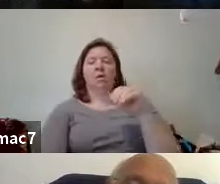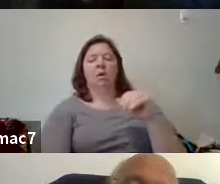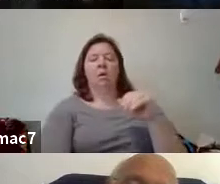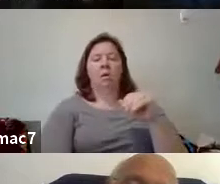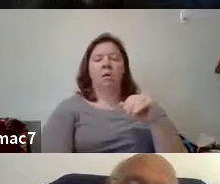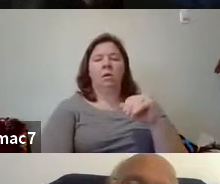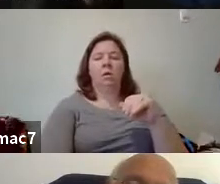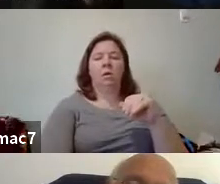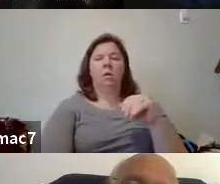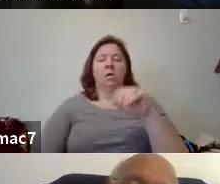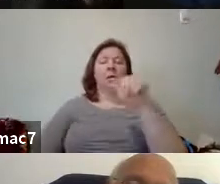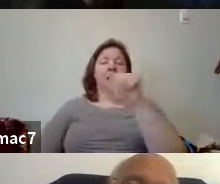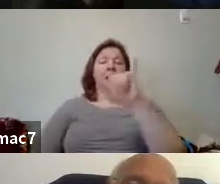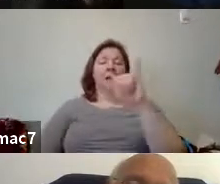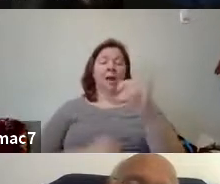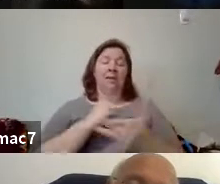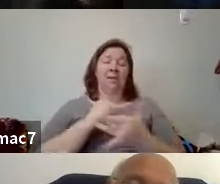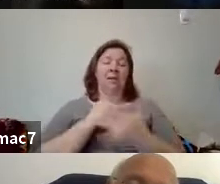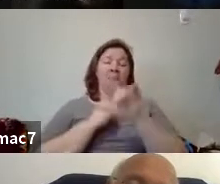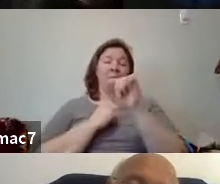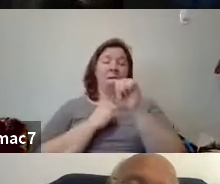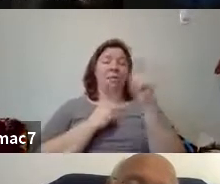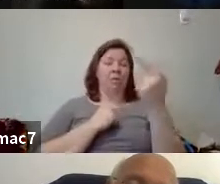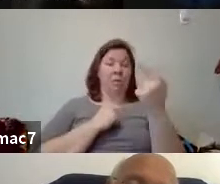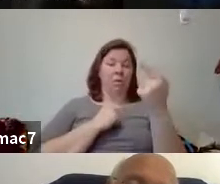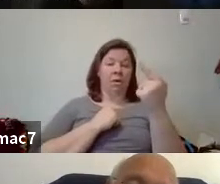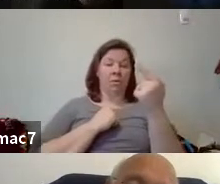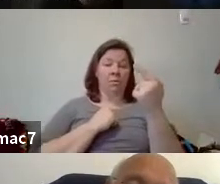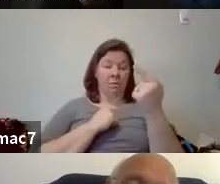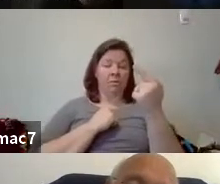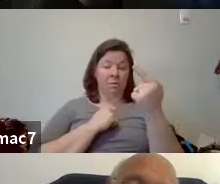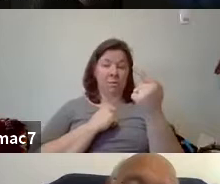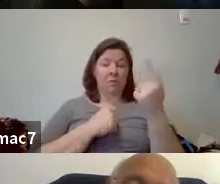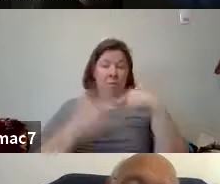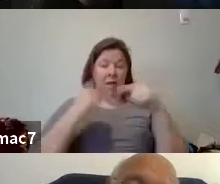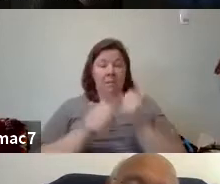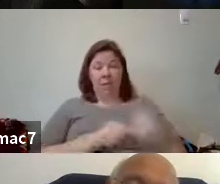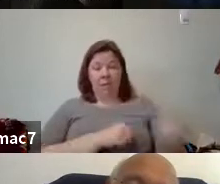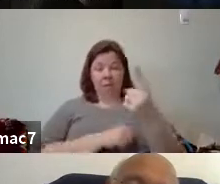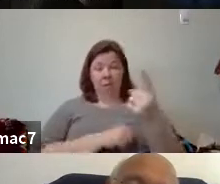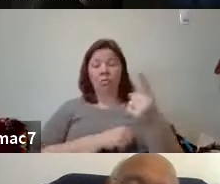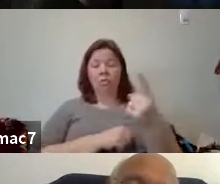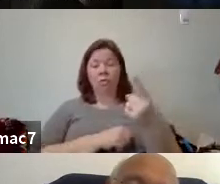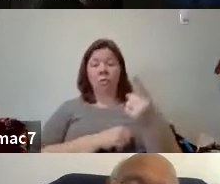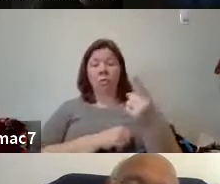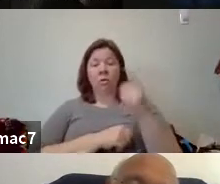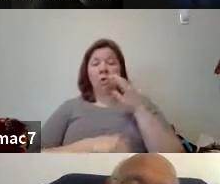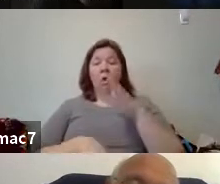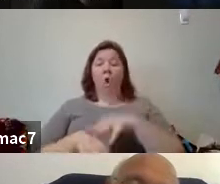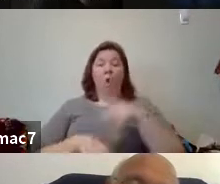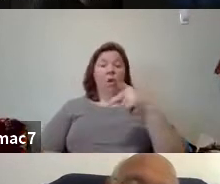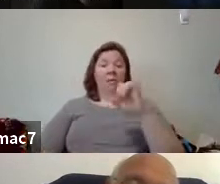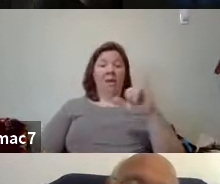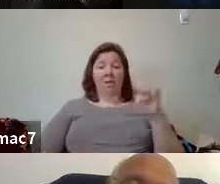2021, what's coming next year. That's the big trends. Do you realize that ONPASSIVE meets and reaches